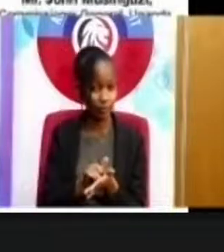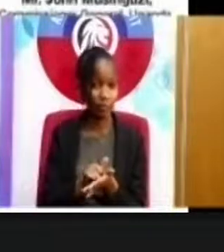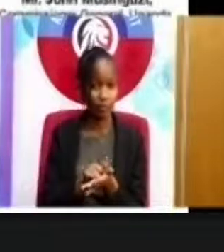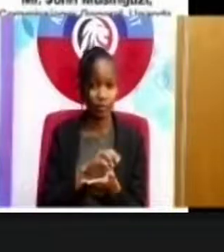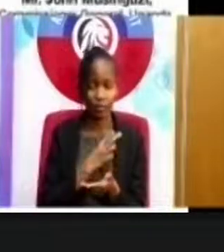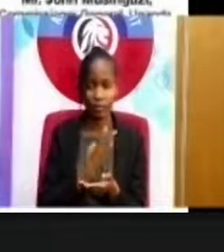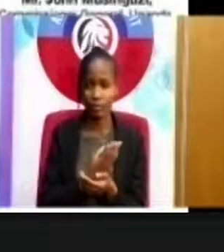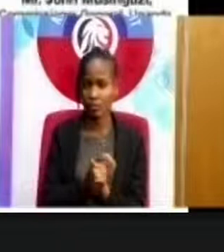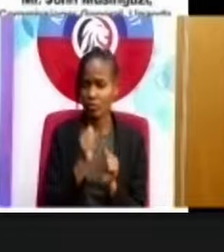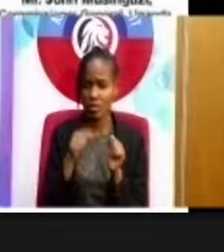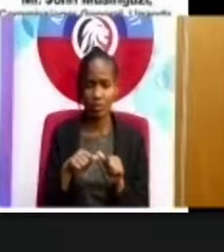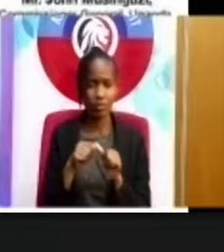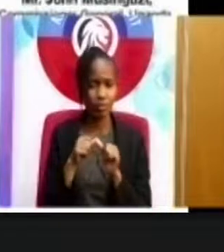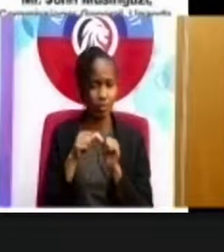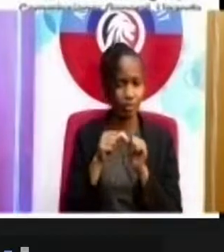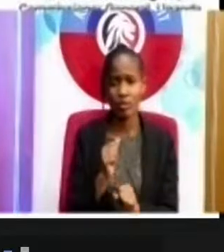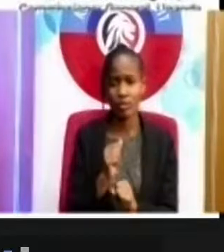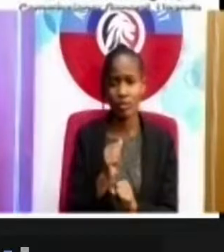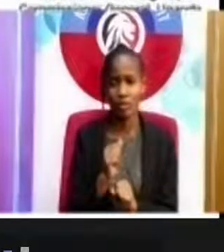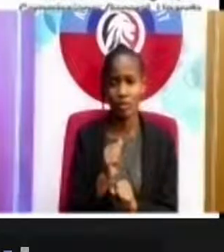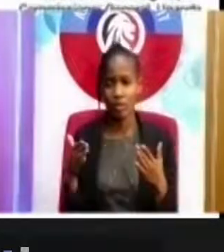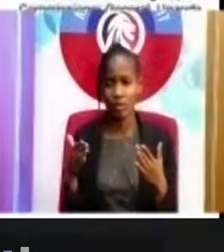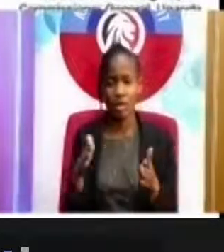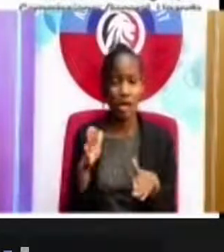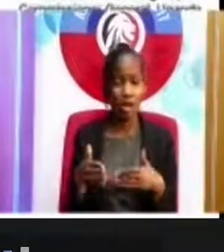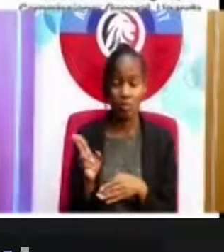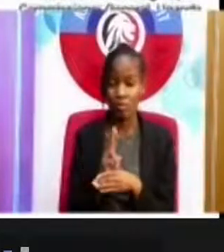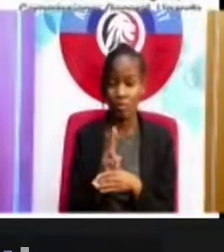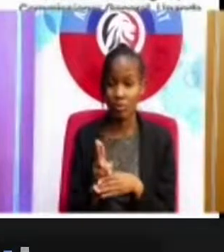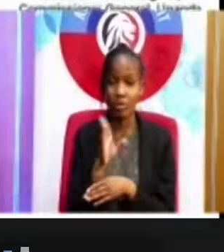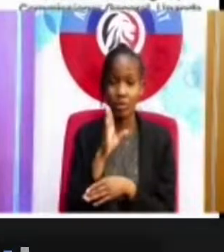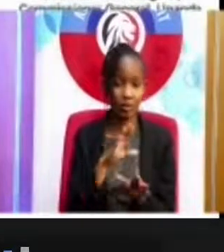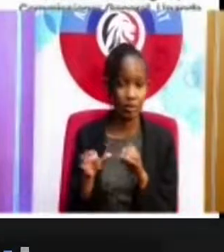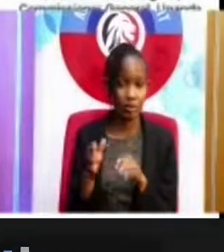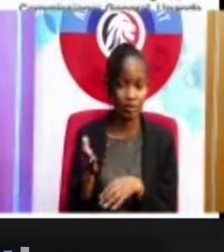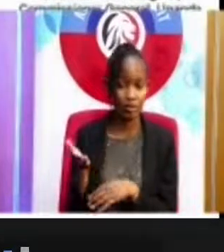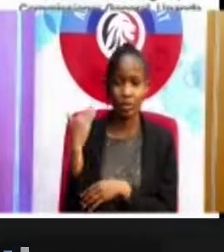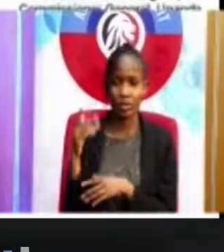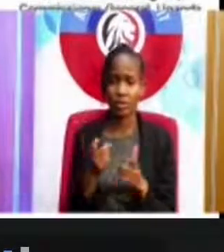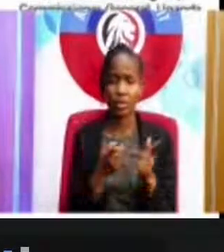to do things the way you used to and expect a different result.